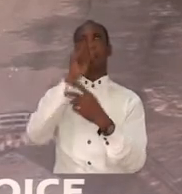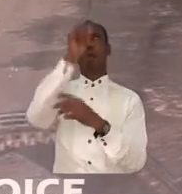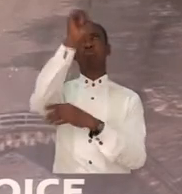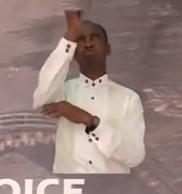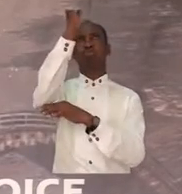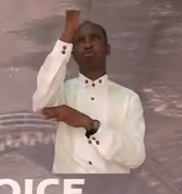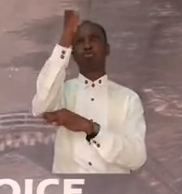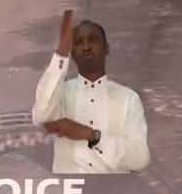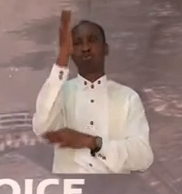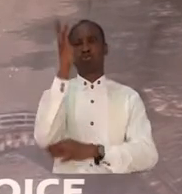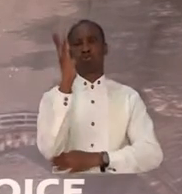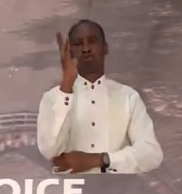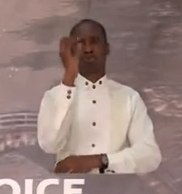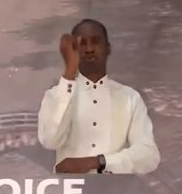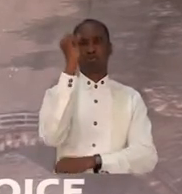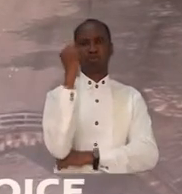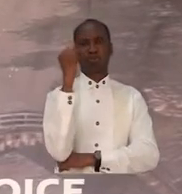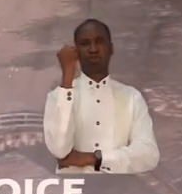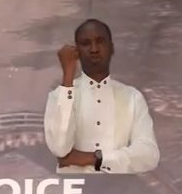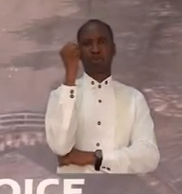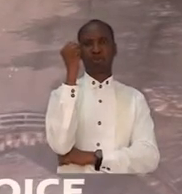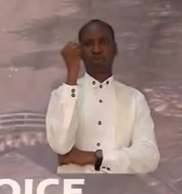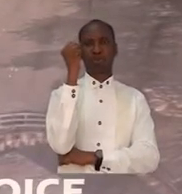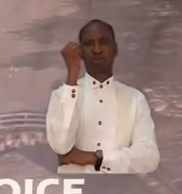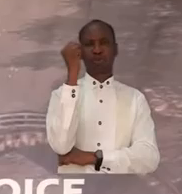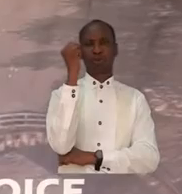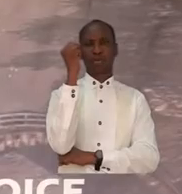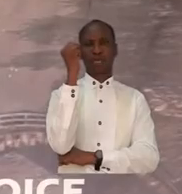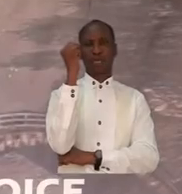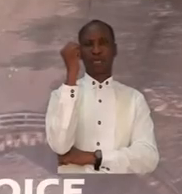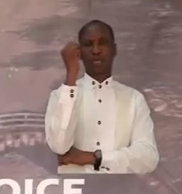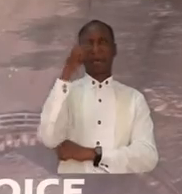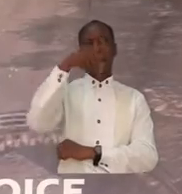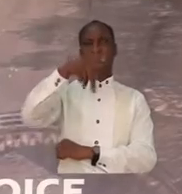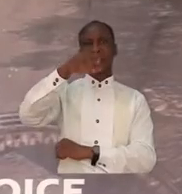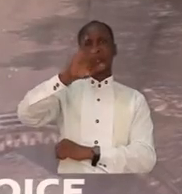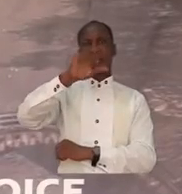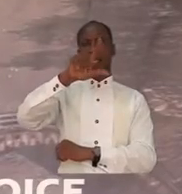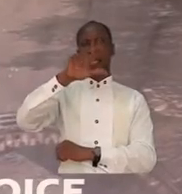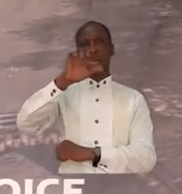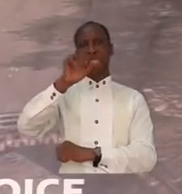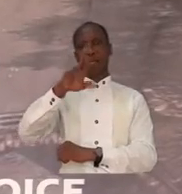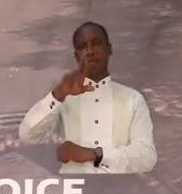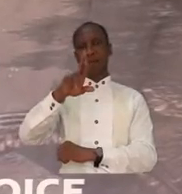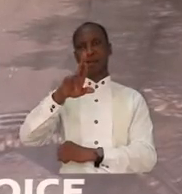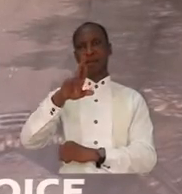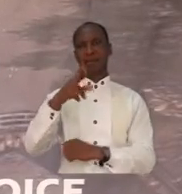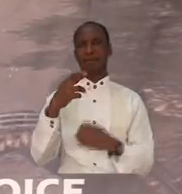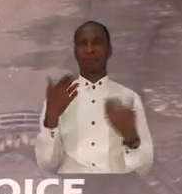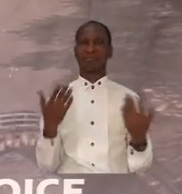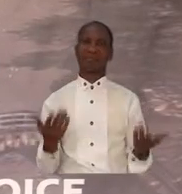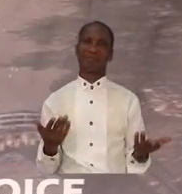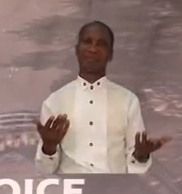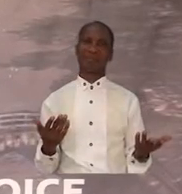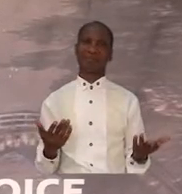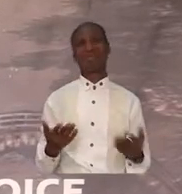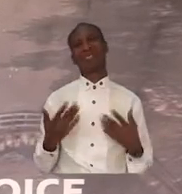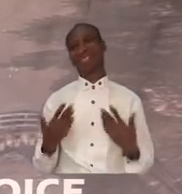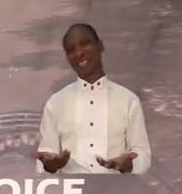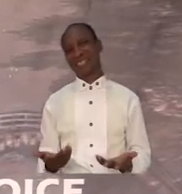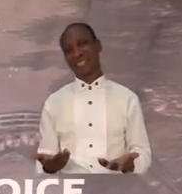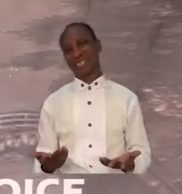Posso, or say, you're wetchy. Be Posson at Janoco, and yes, I obey say. Walk around, my Lot,